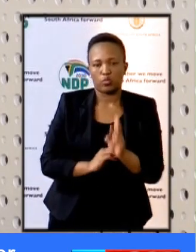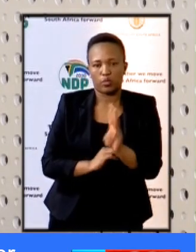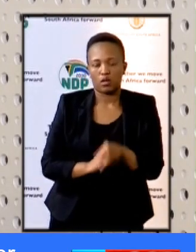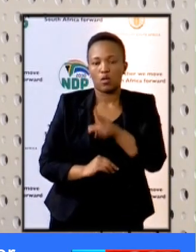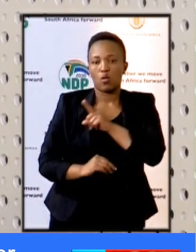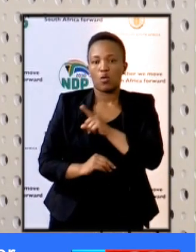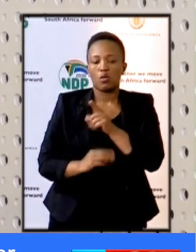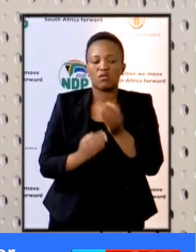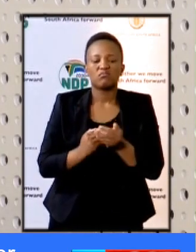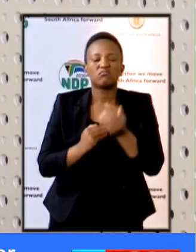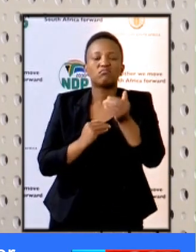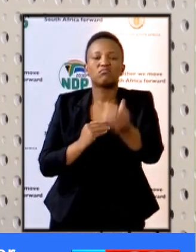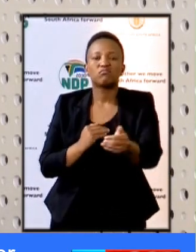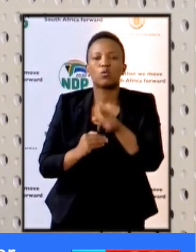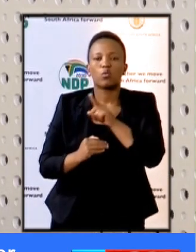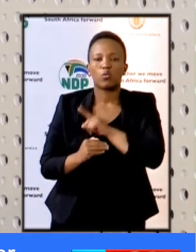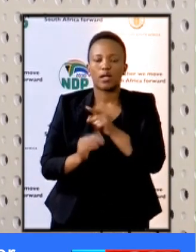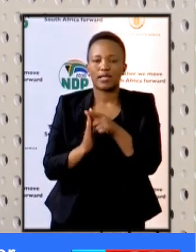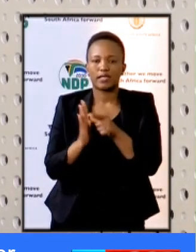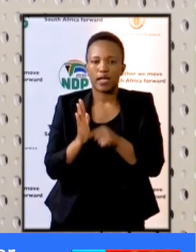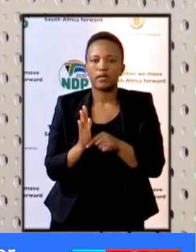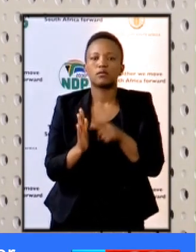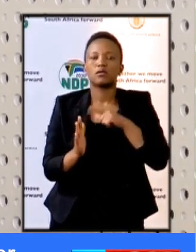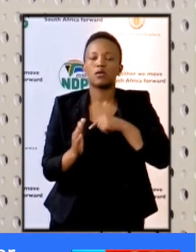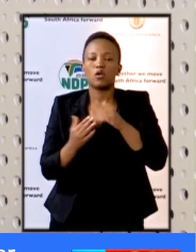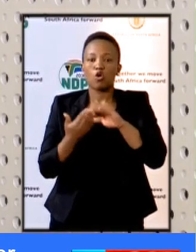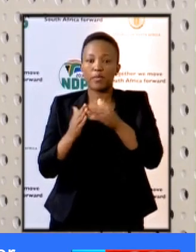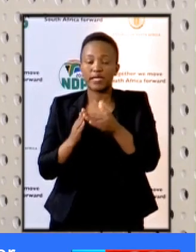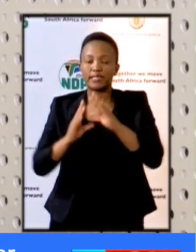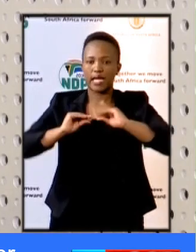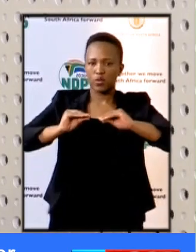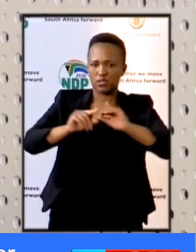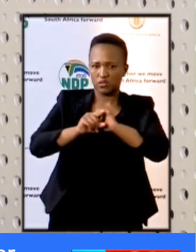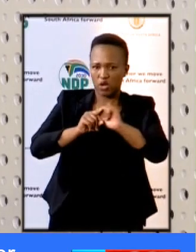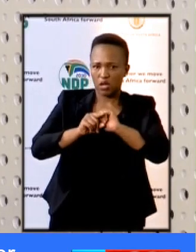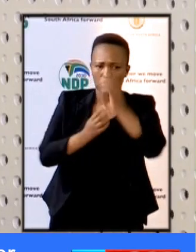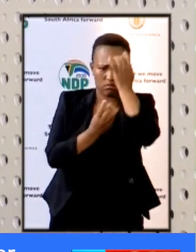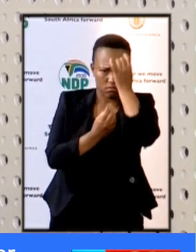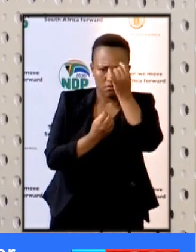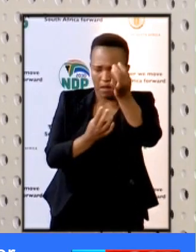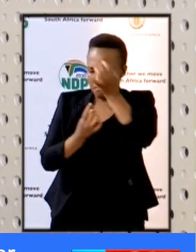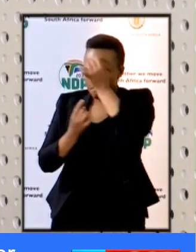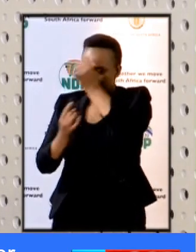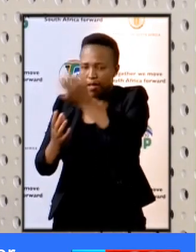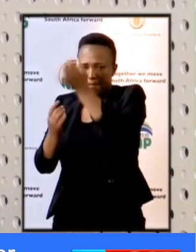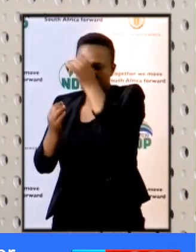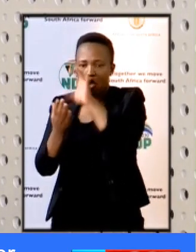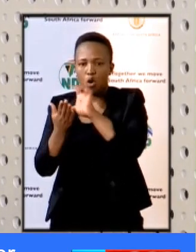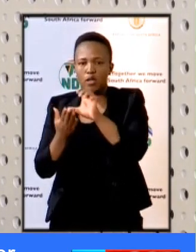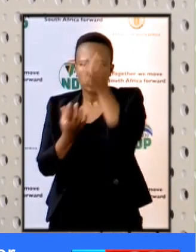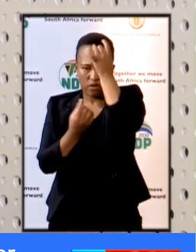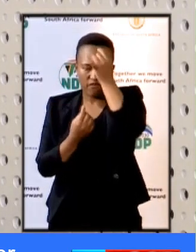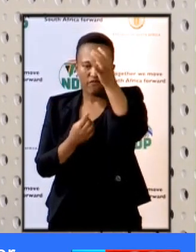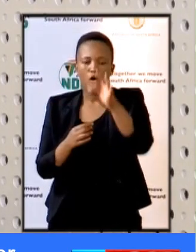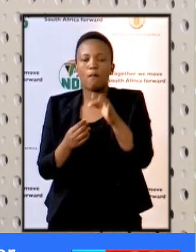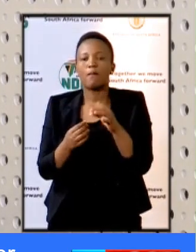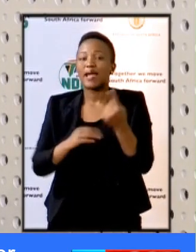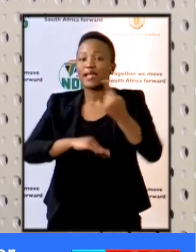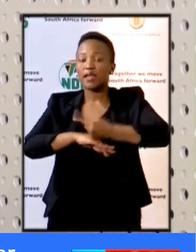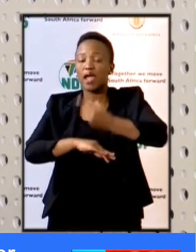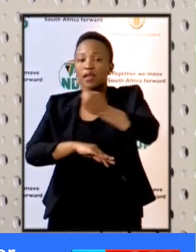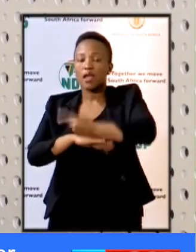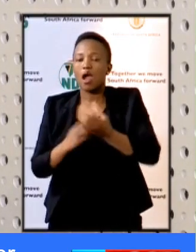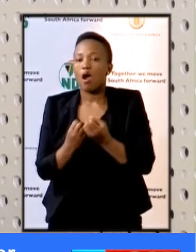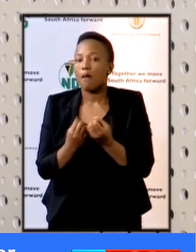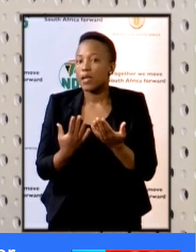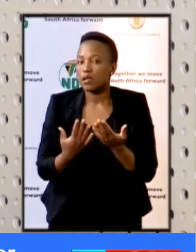academic calendar will be issued to all community education and training colleges, indicating the increased number of tuition